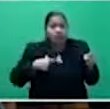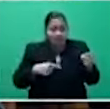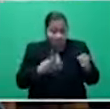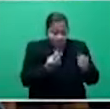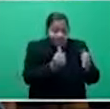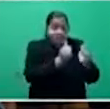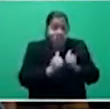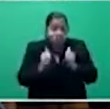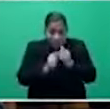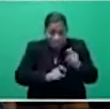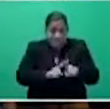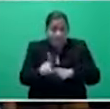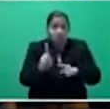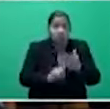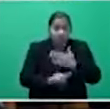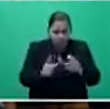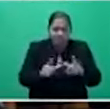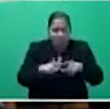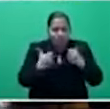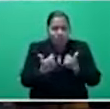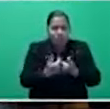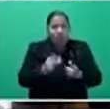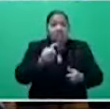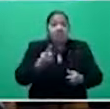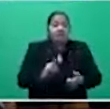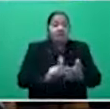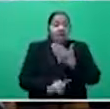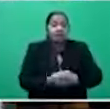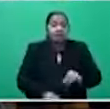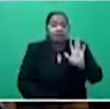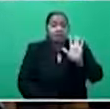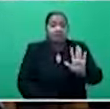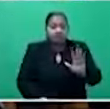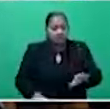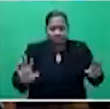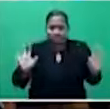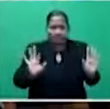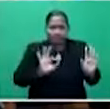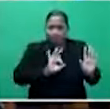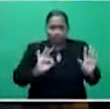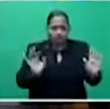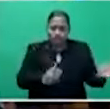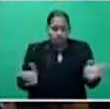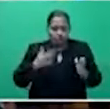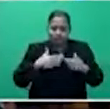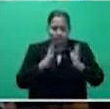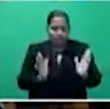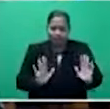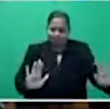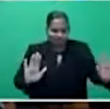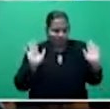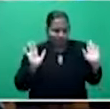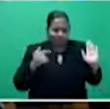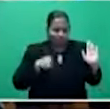them, most of them may be in agreement, but there's 5 of them, I'm not going to move my home, come what may. I'm not going to allow for the